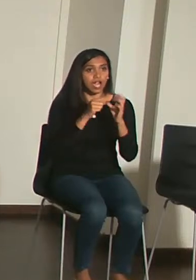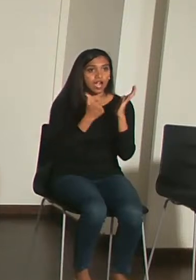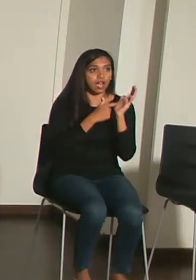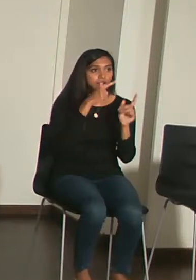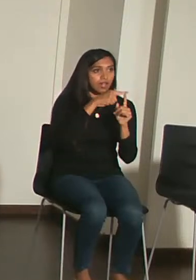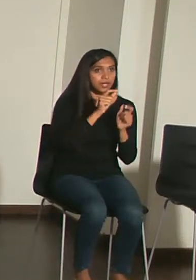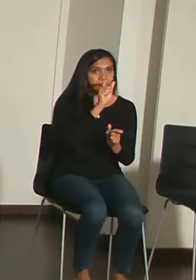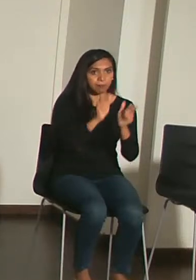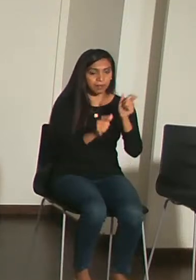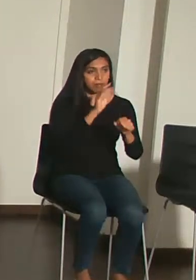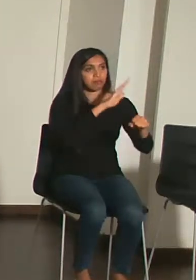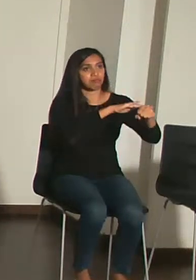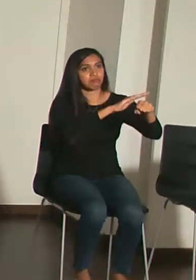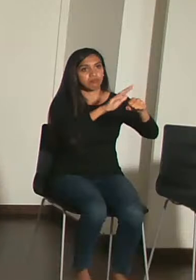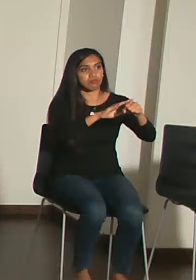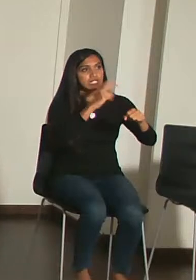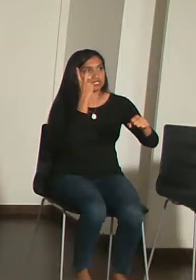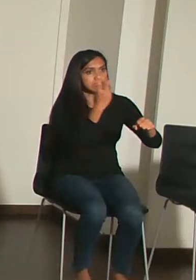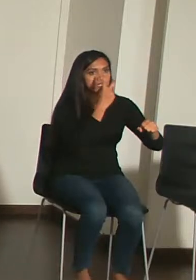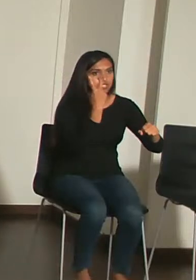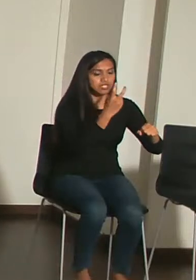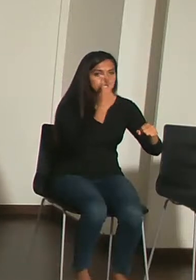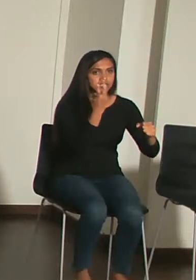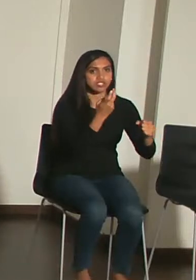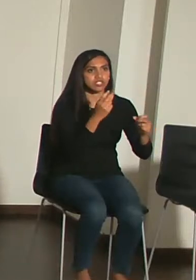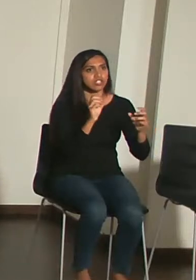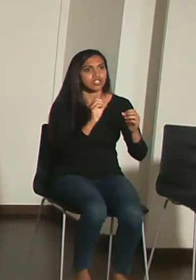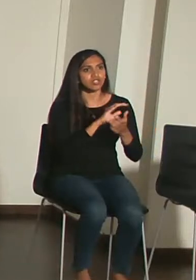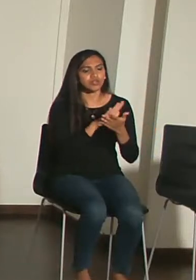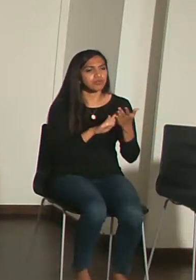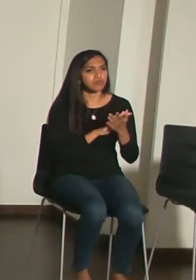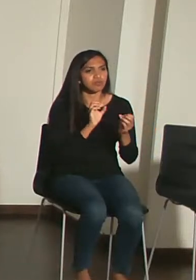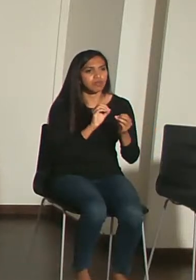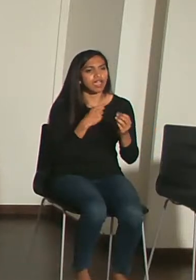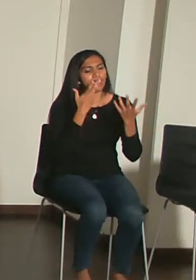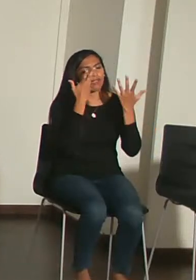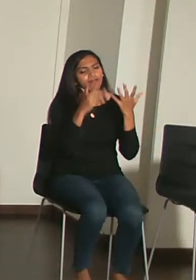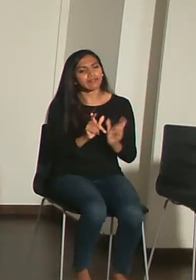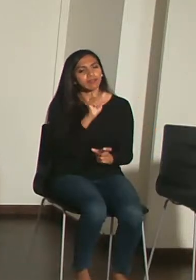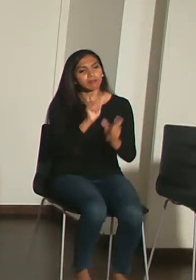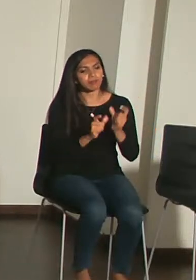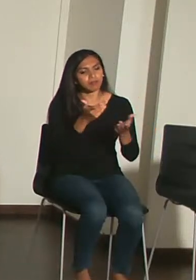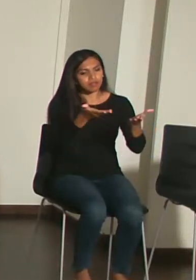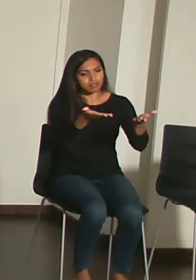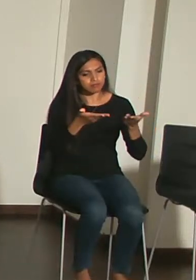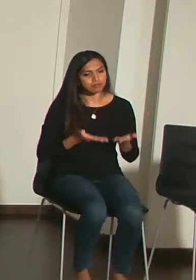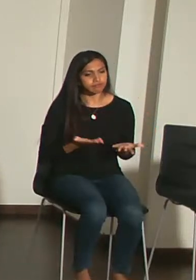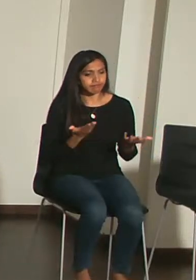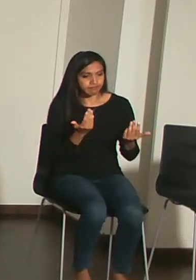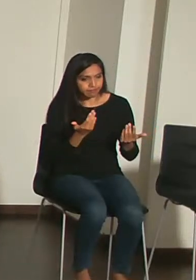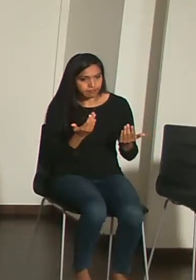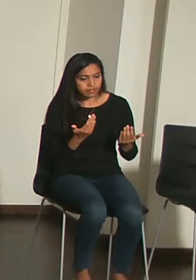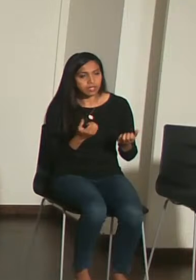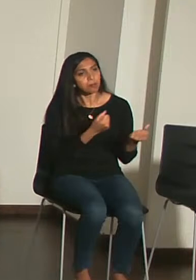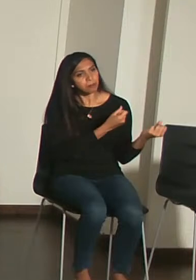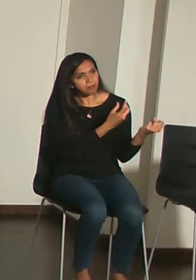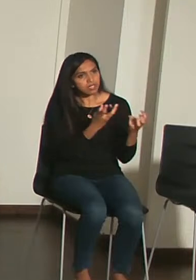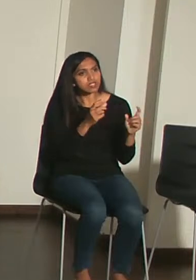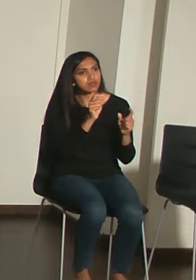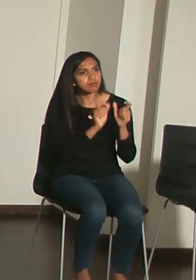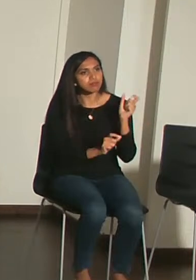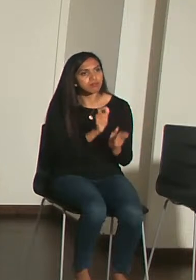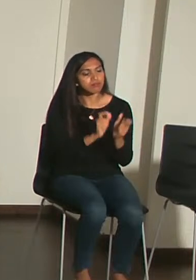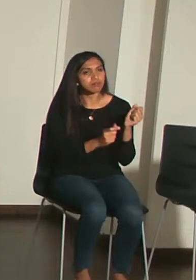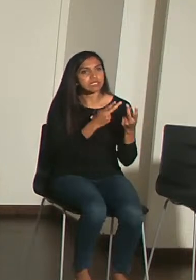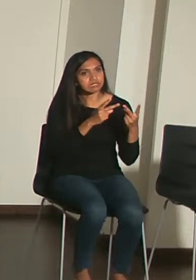history students, fine art students. They can work if they want to, but we actively look